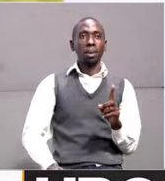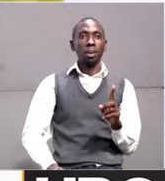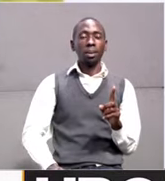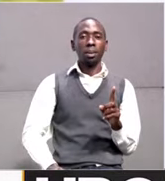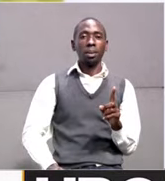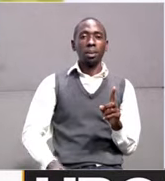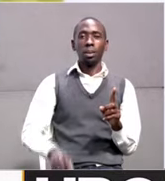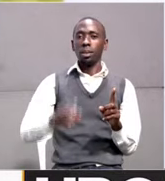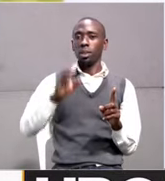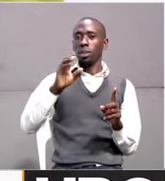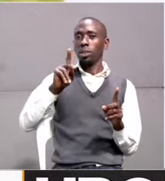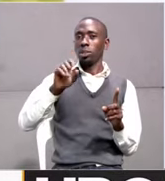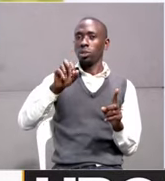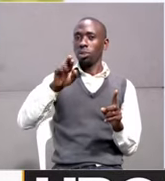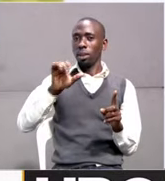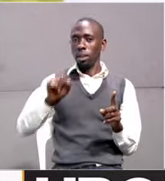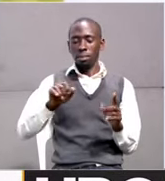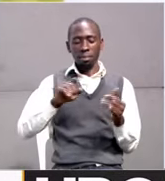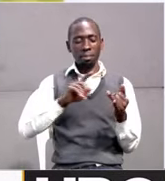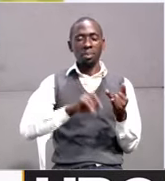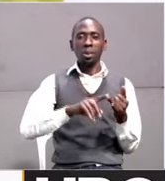Chura, Otita.